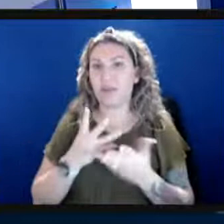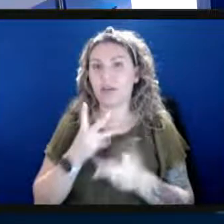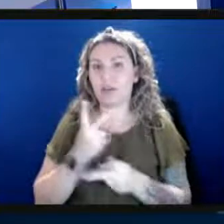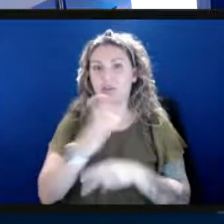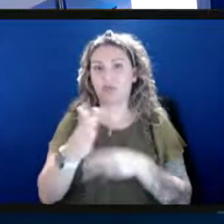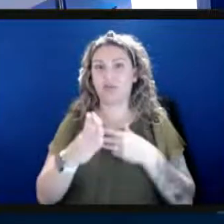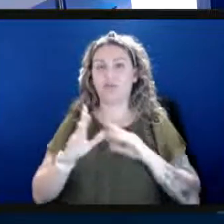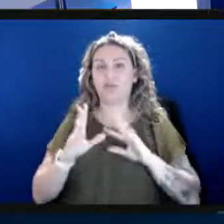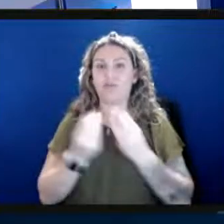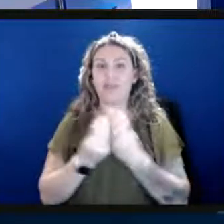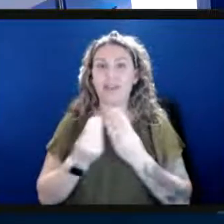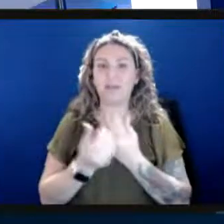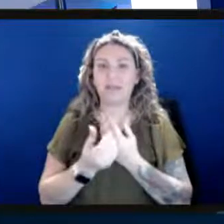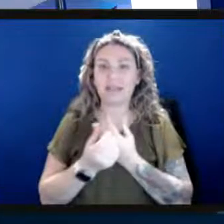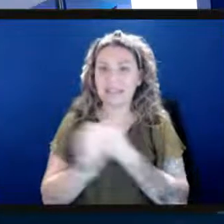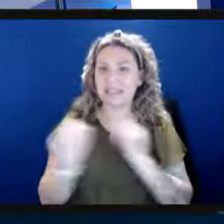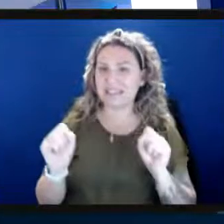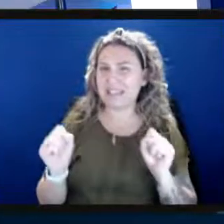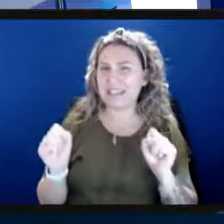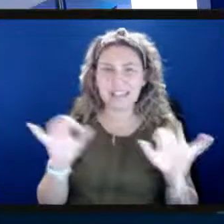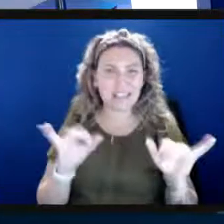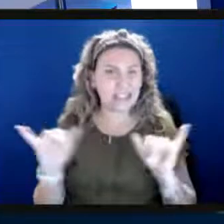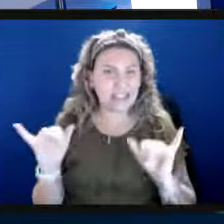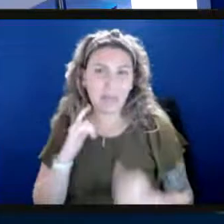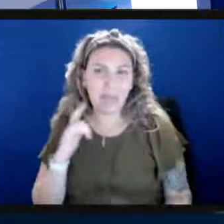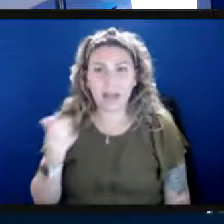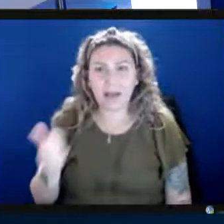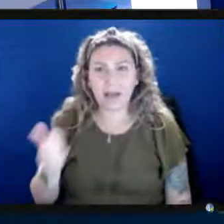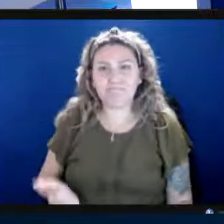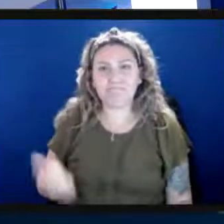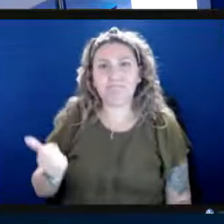it akin to having an EpiPen on hand?